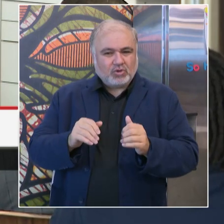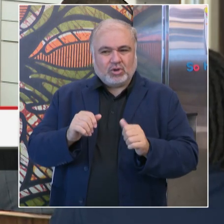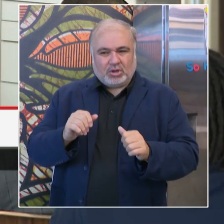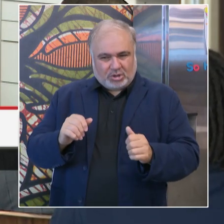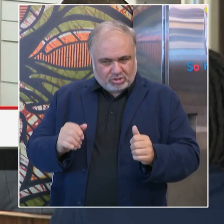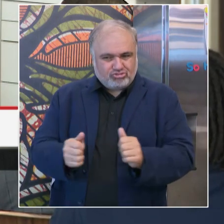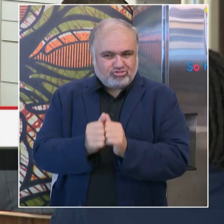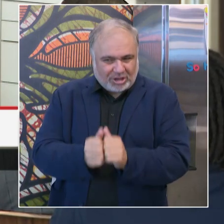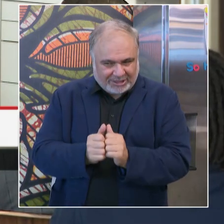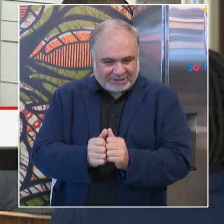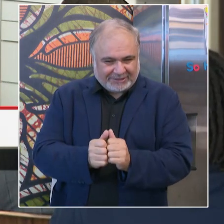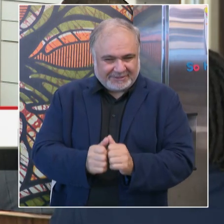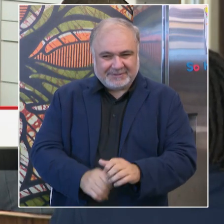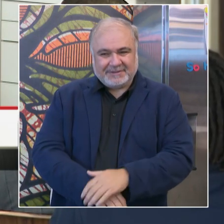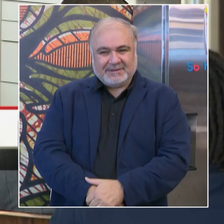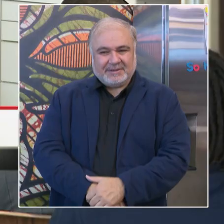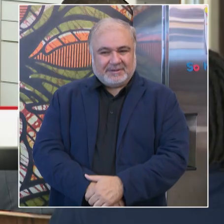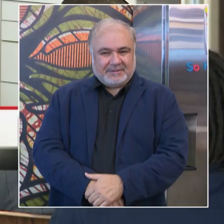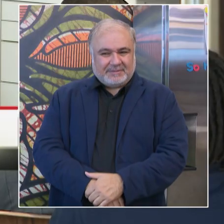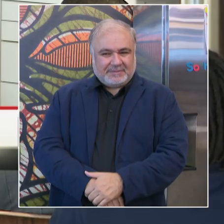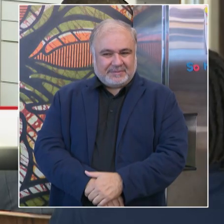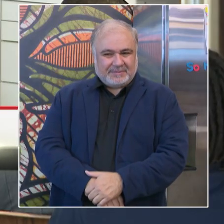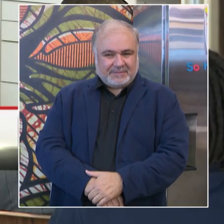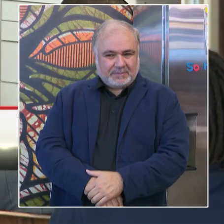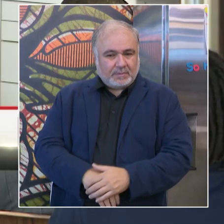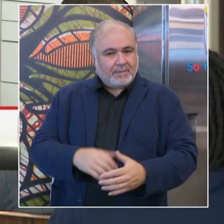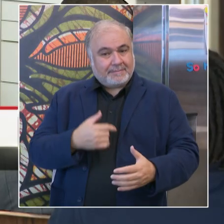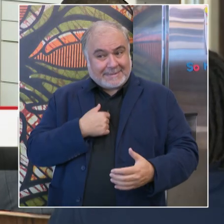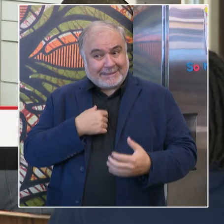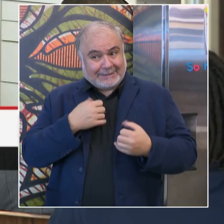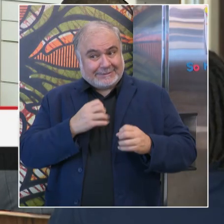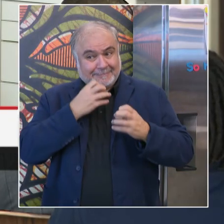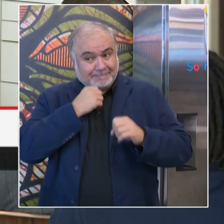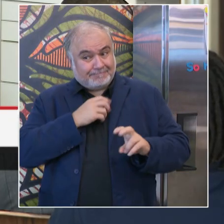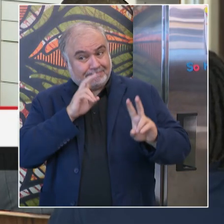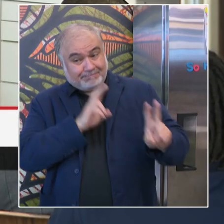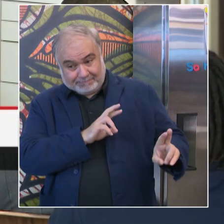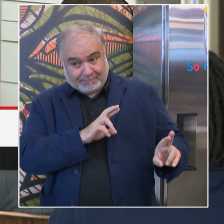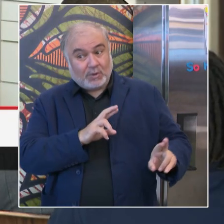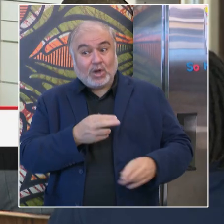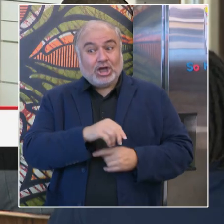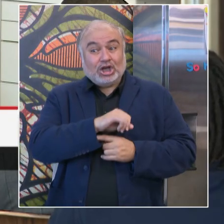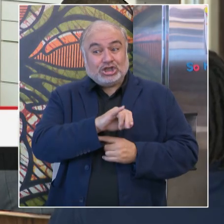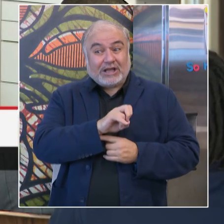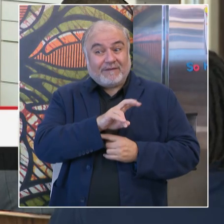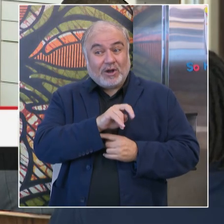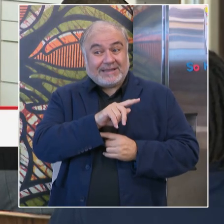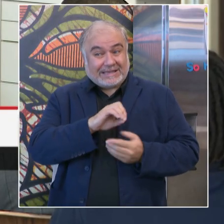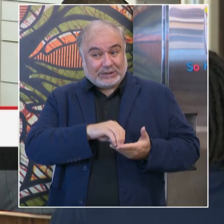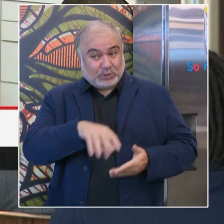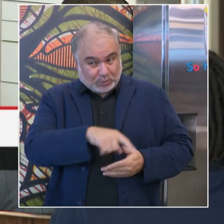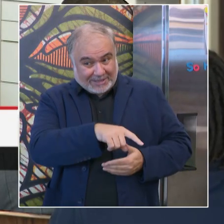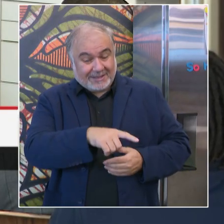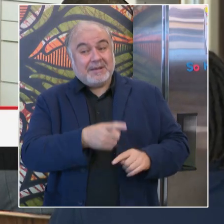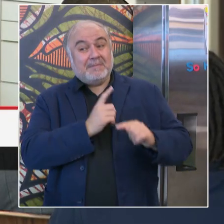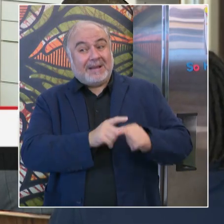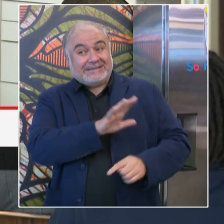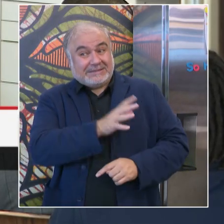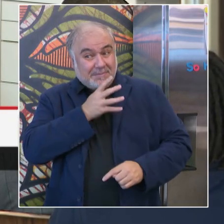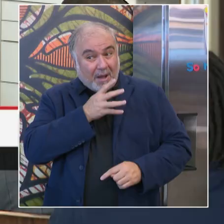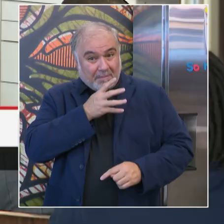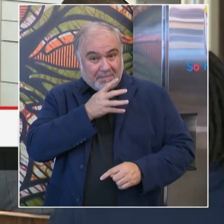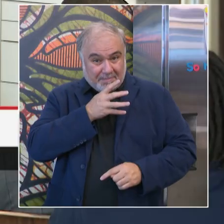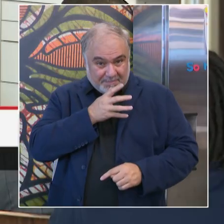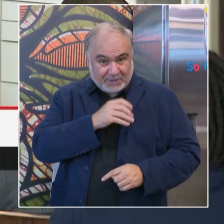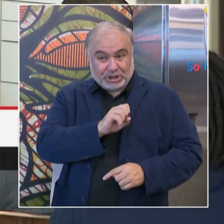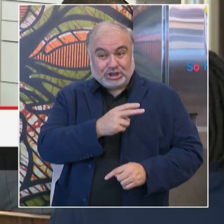My admiration for you and your mom are just a reminder and you set that great example to